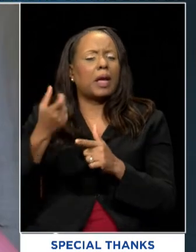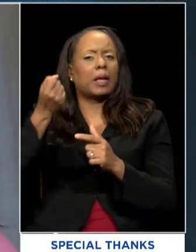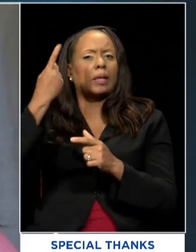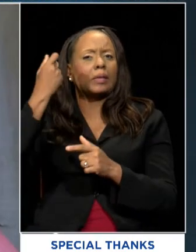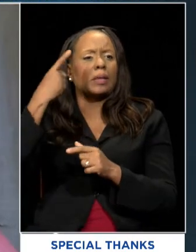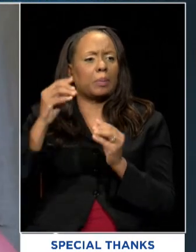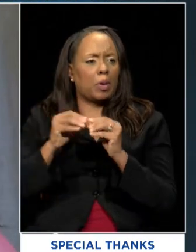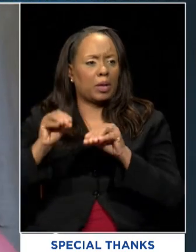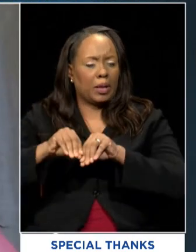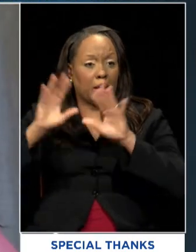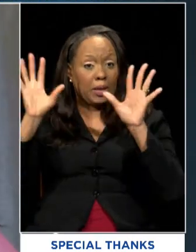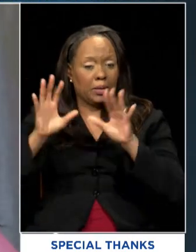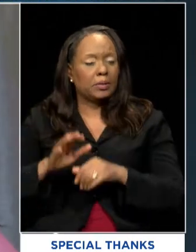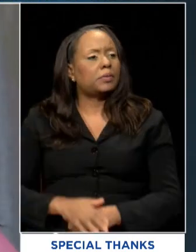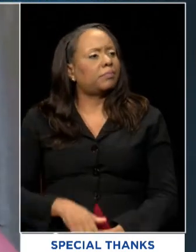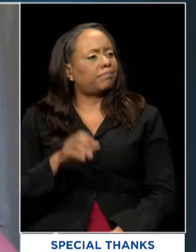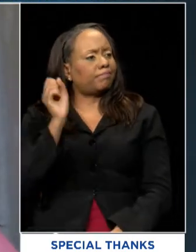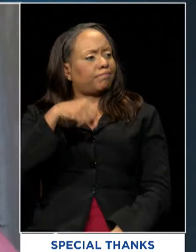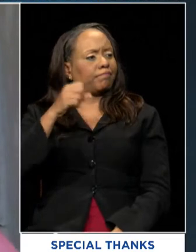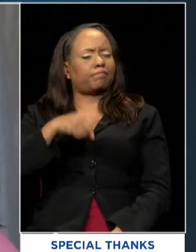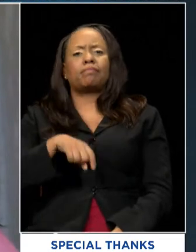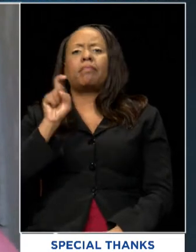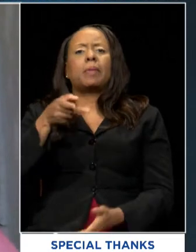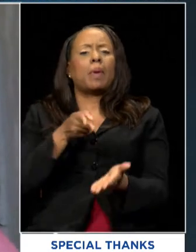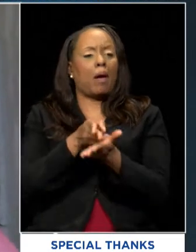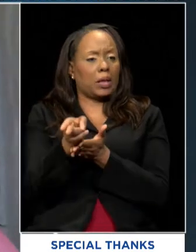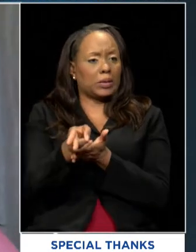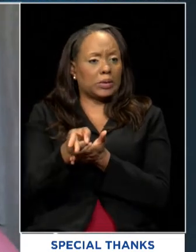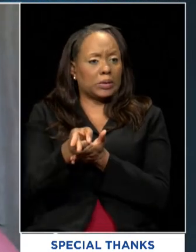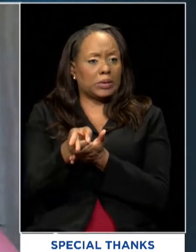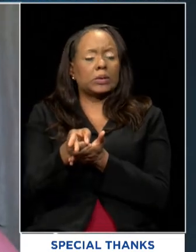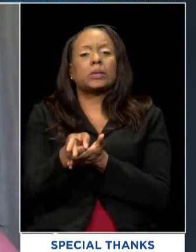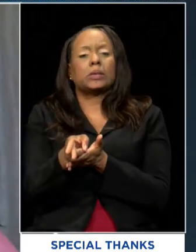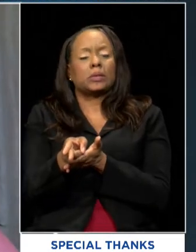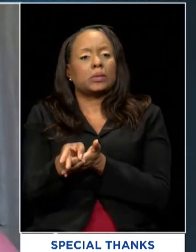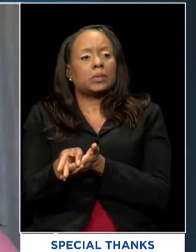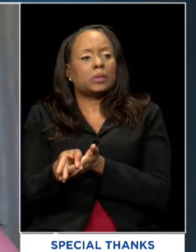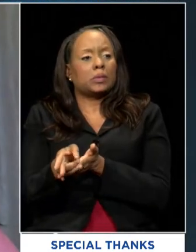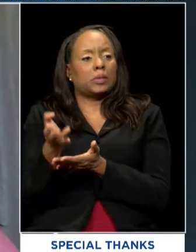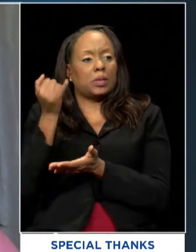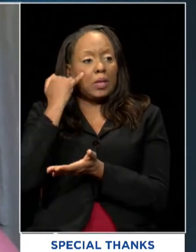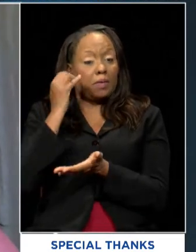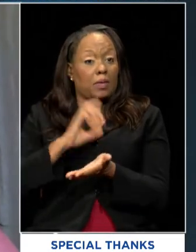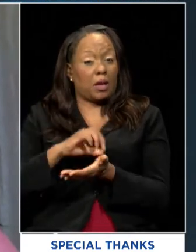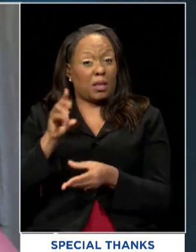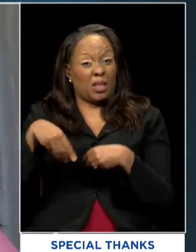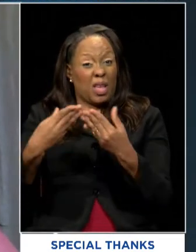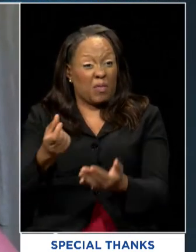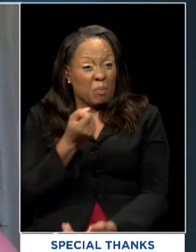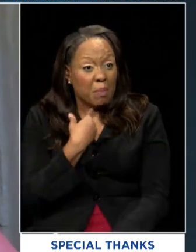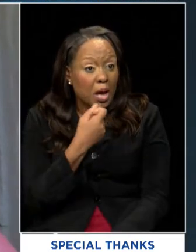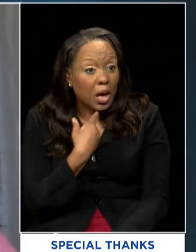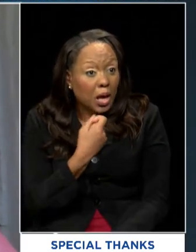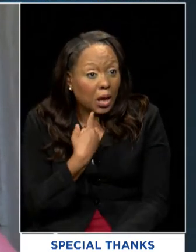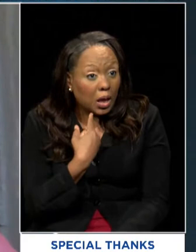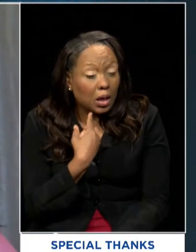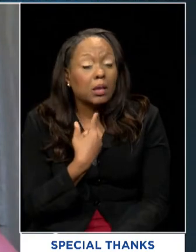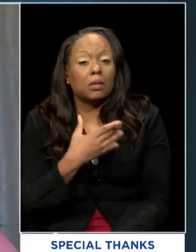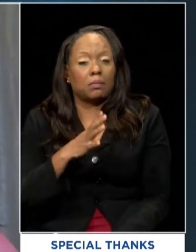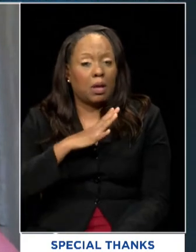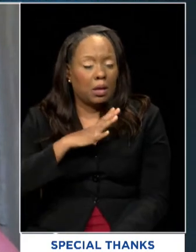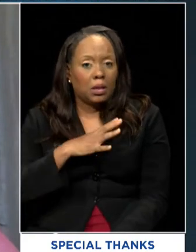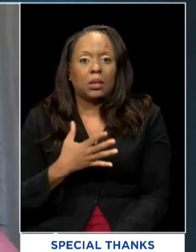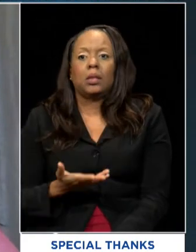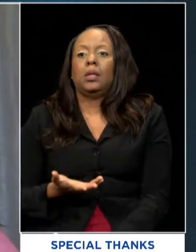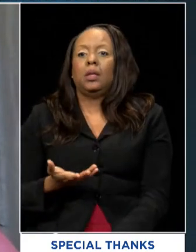and I think it's critical to be honest about what you're doing if you were prescribed with medication, because you don't know how they